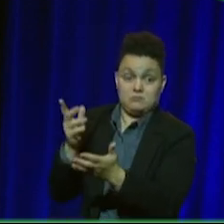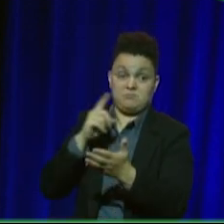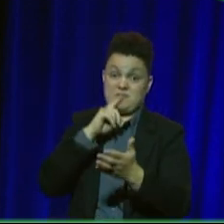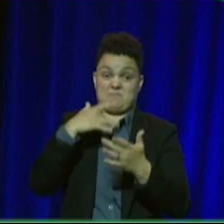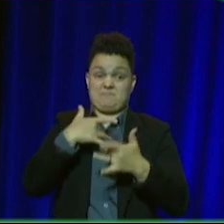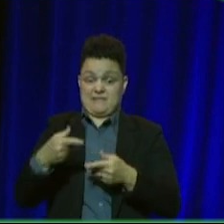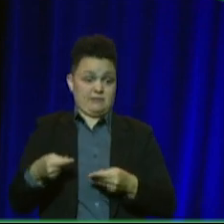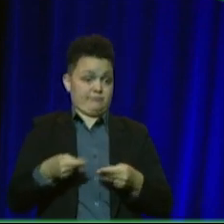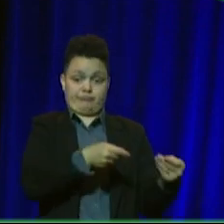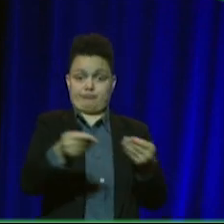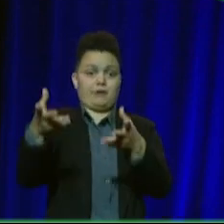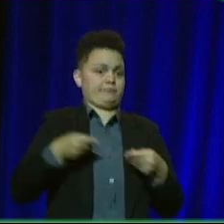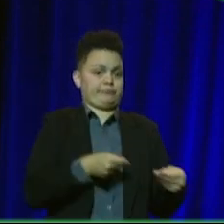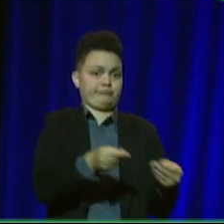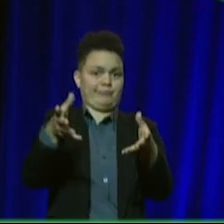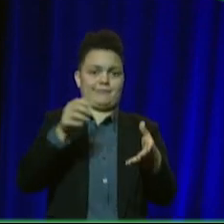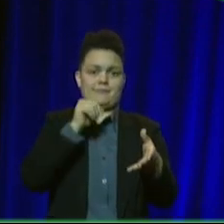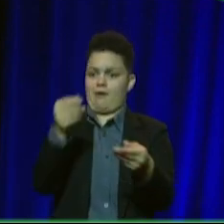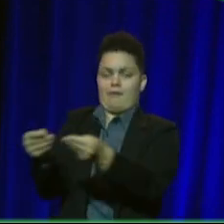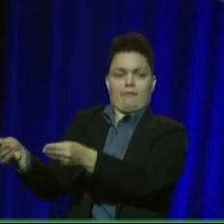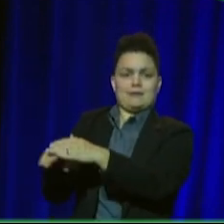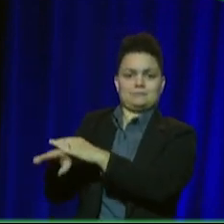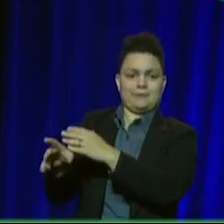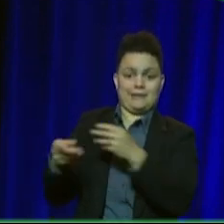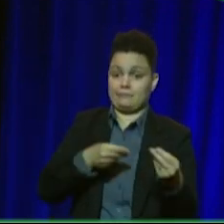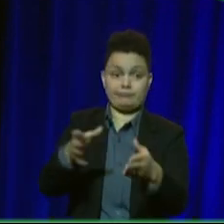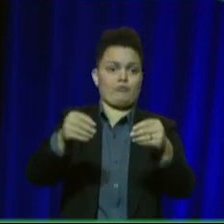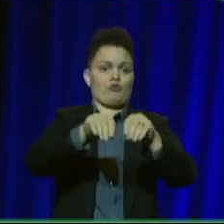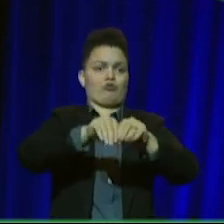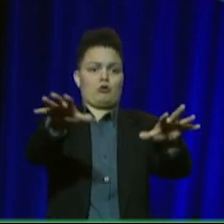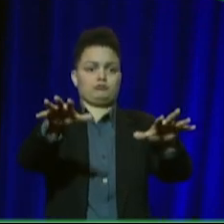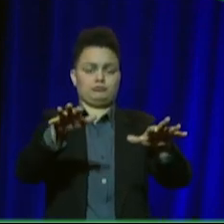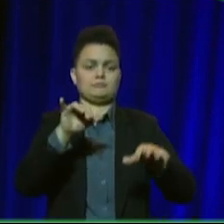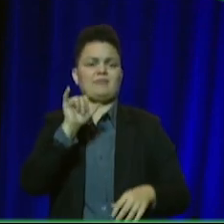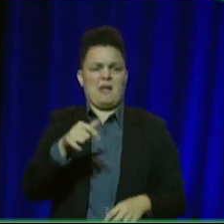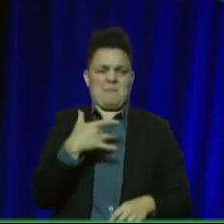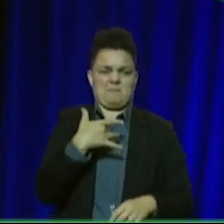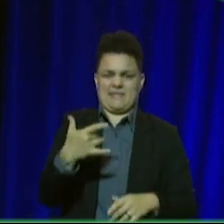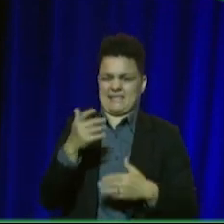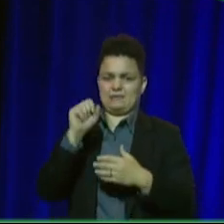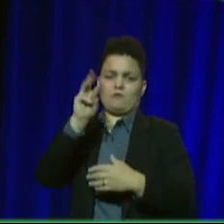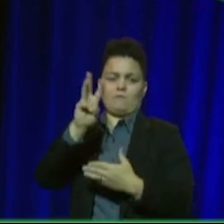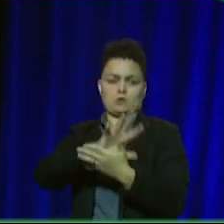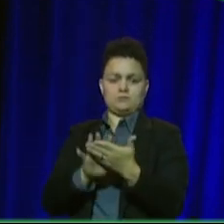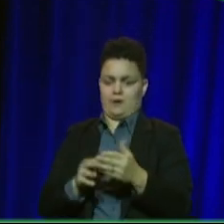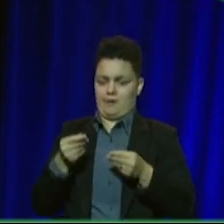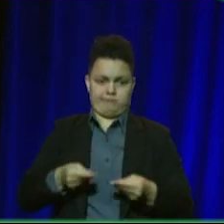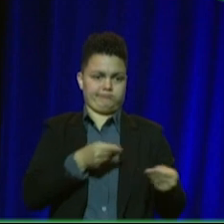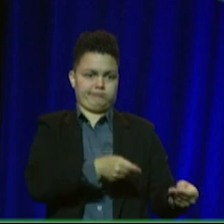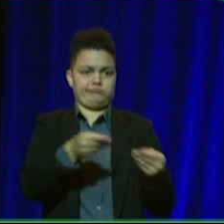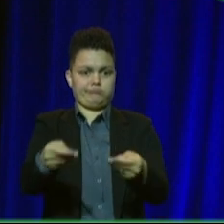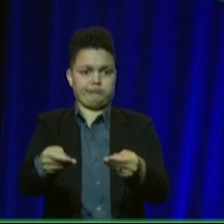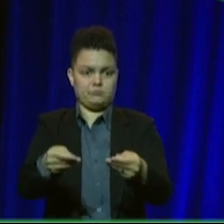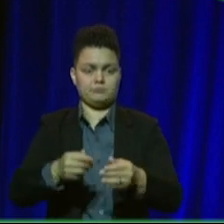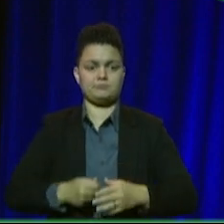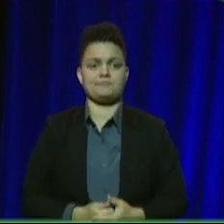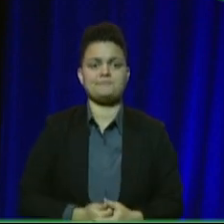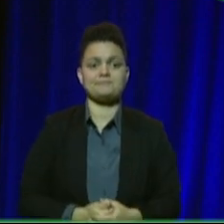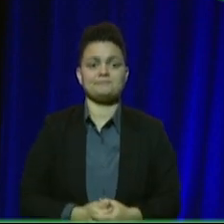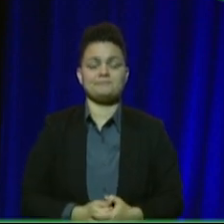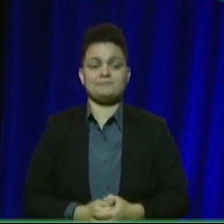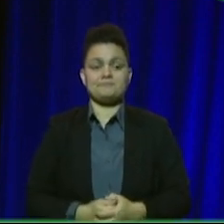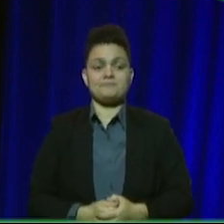website, into production, right? That's typically how software is built. And for a long time, enterprises have been trying to